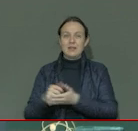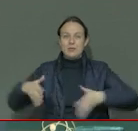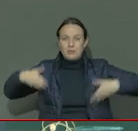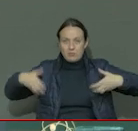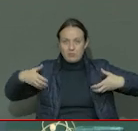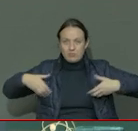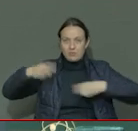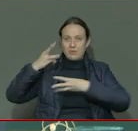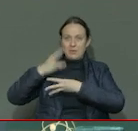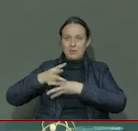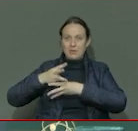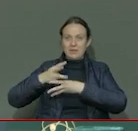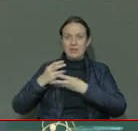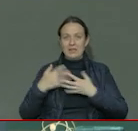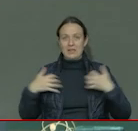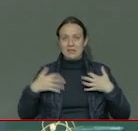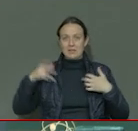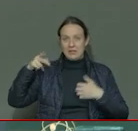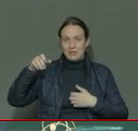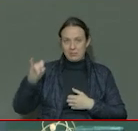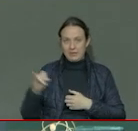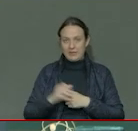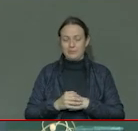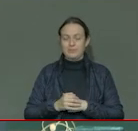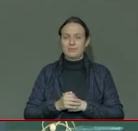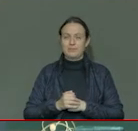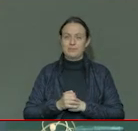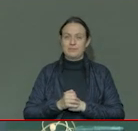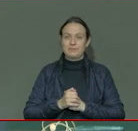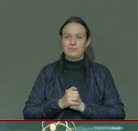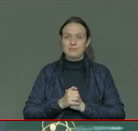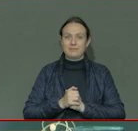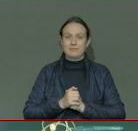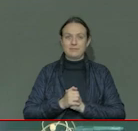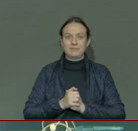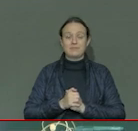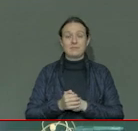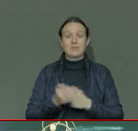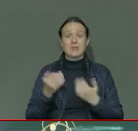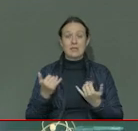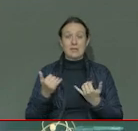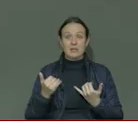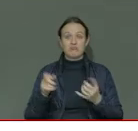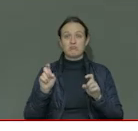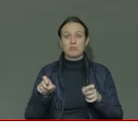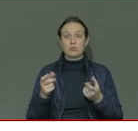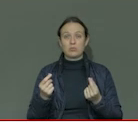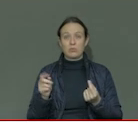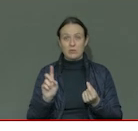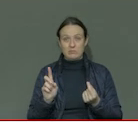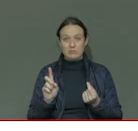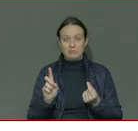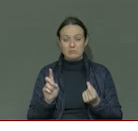And Richard Parker is Pi himself. The one thing I want you to do, even if you do